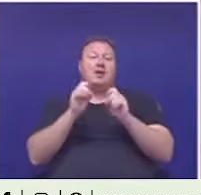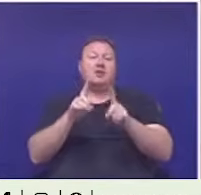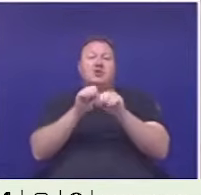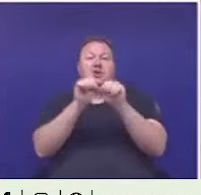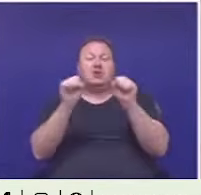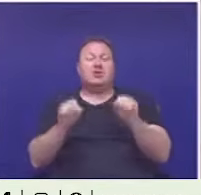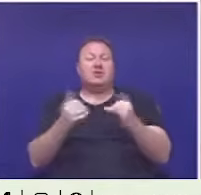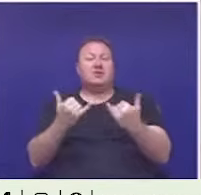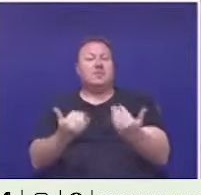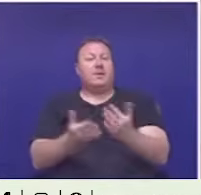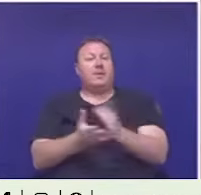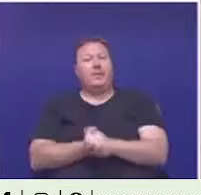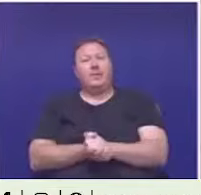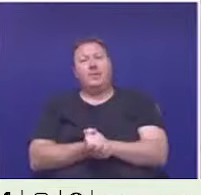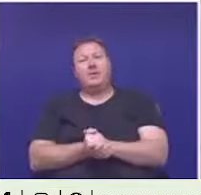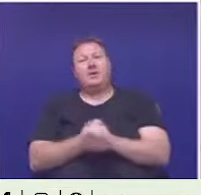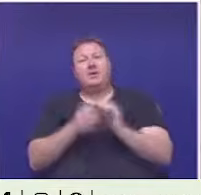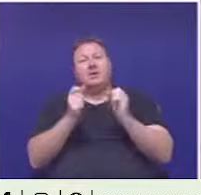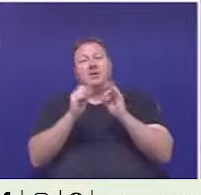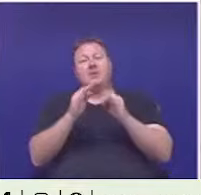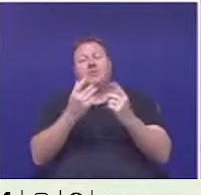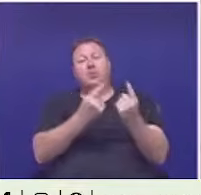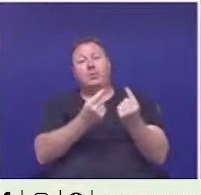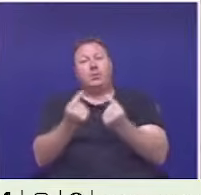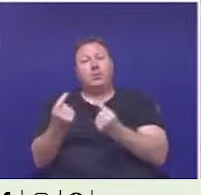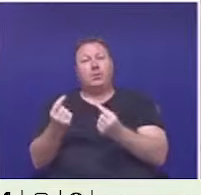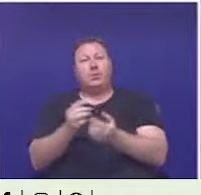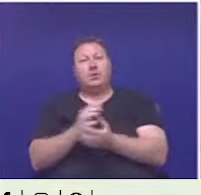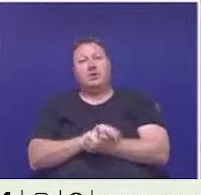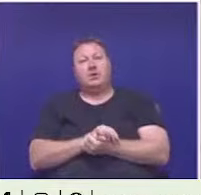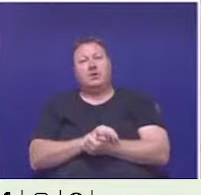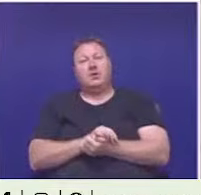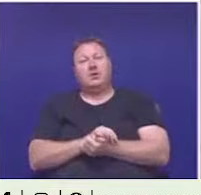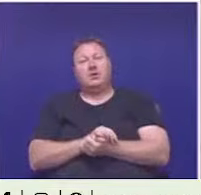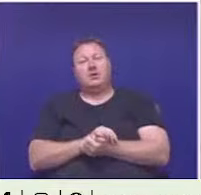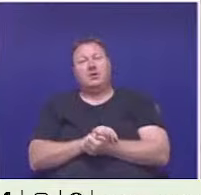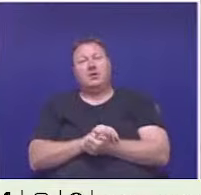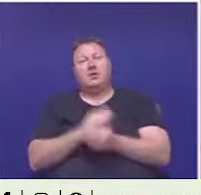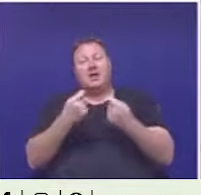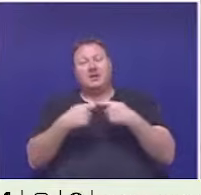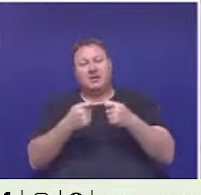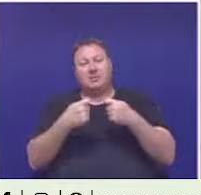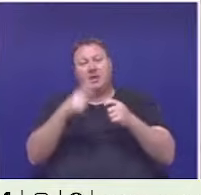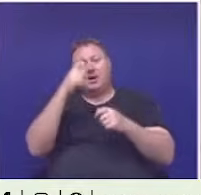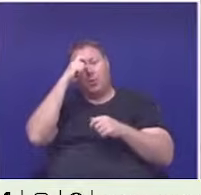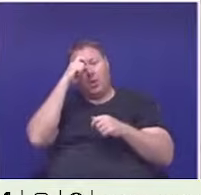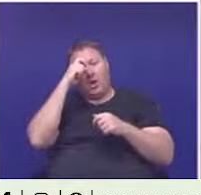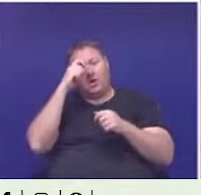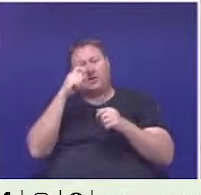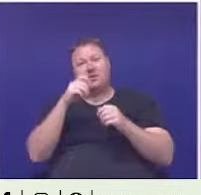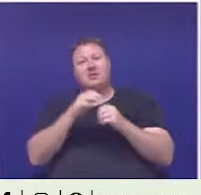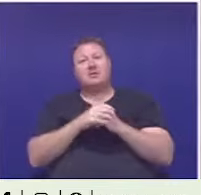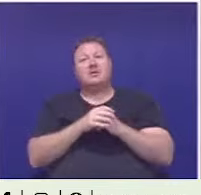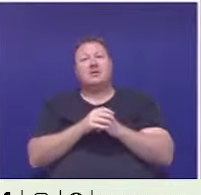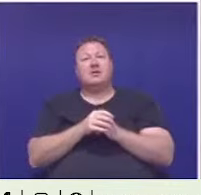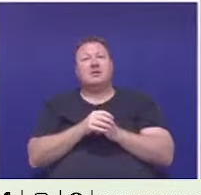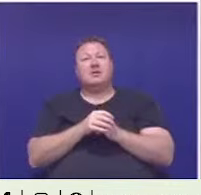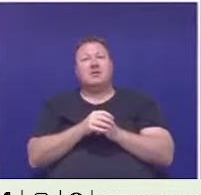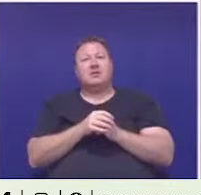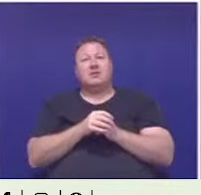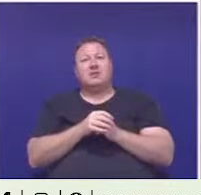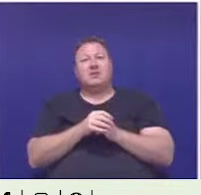system currently. And I think if we do those things, one, spending wisely and effectively, reviewing